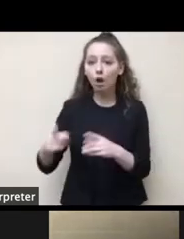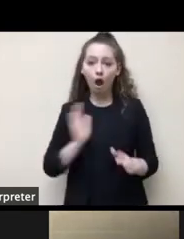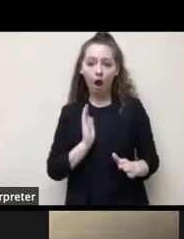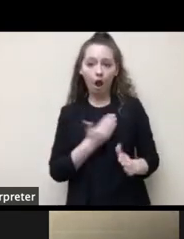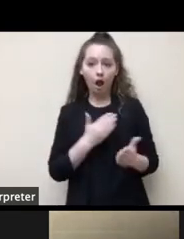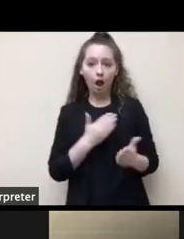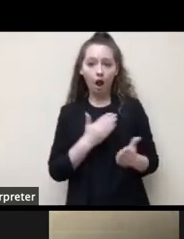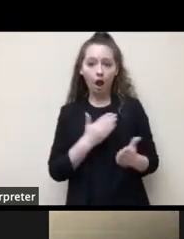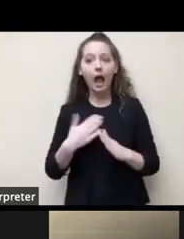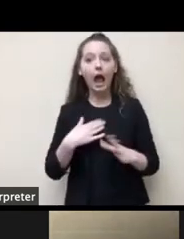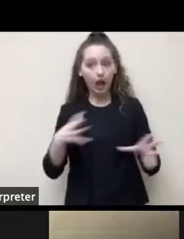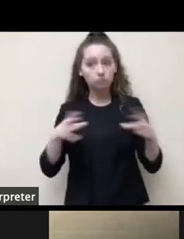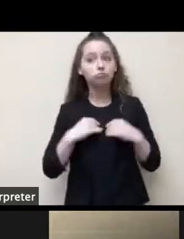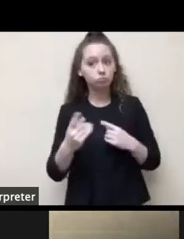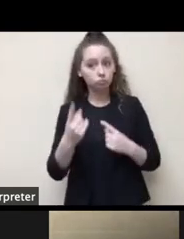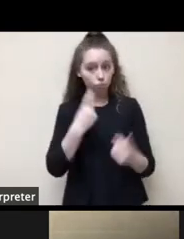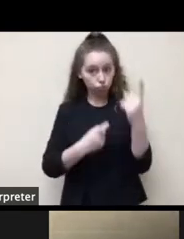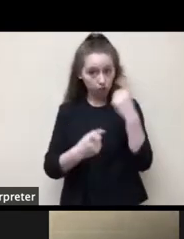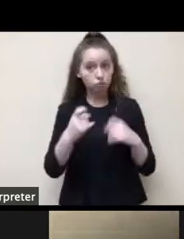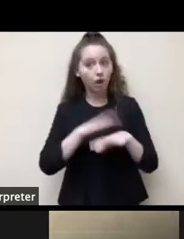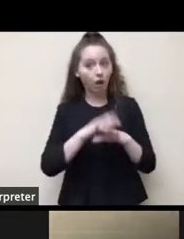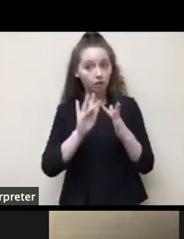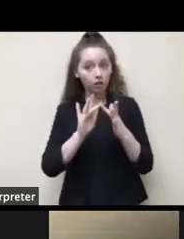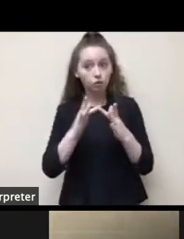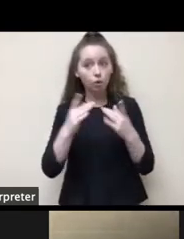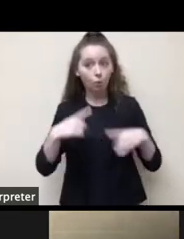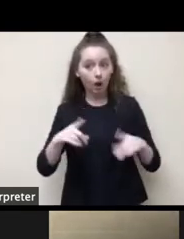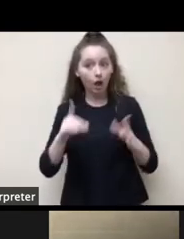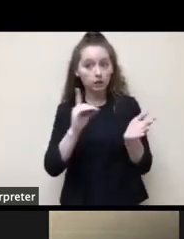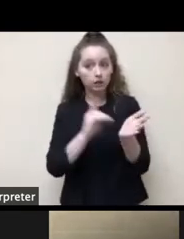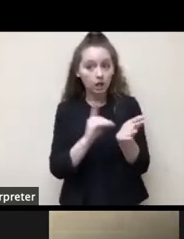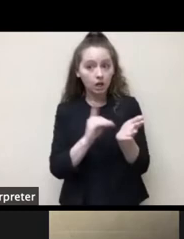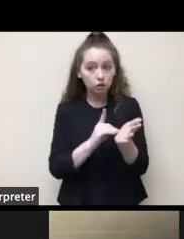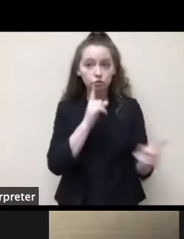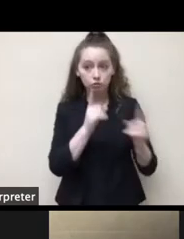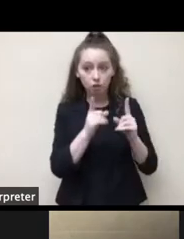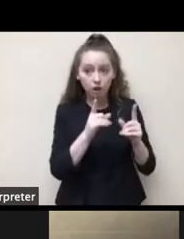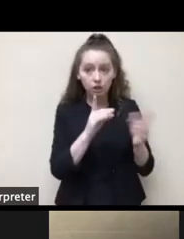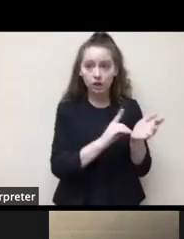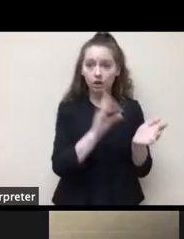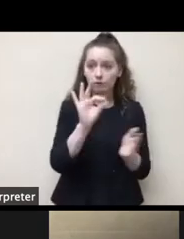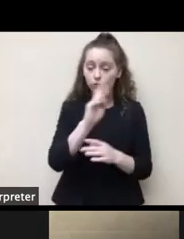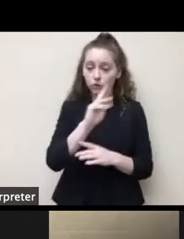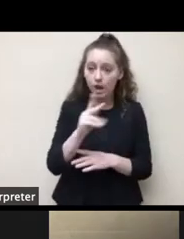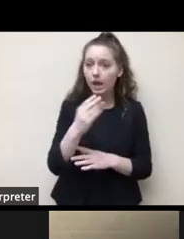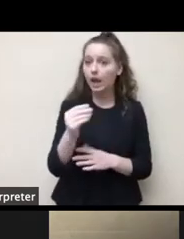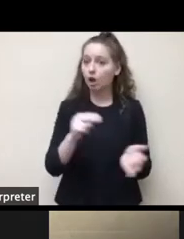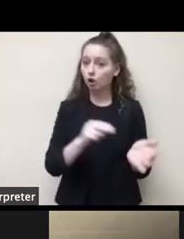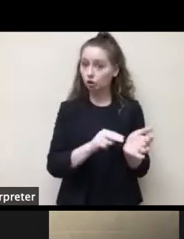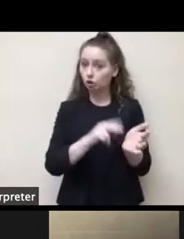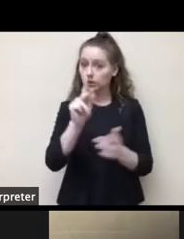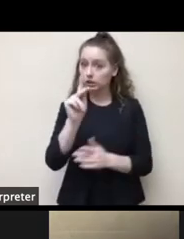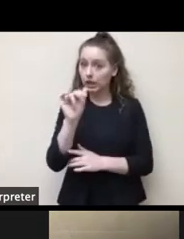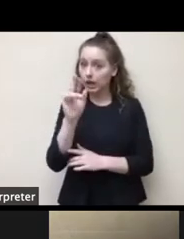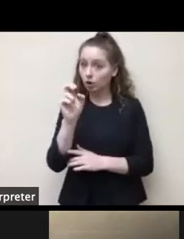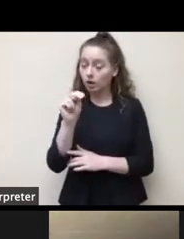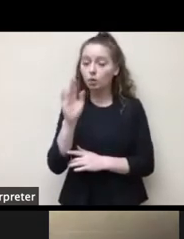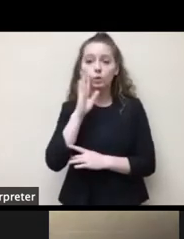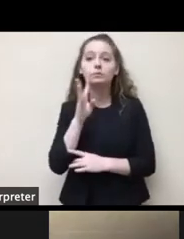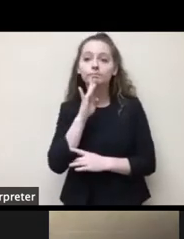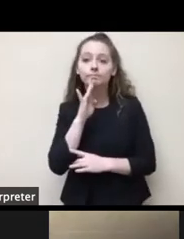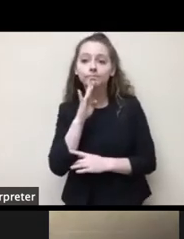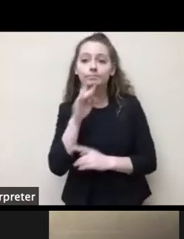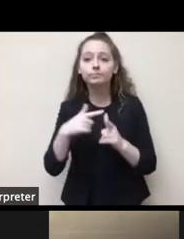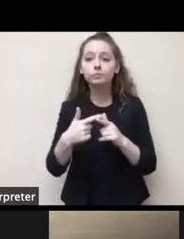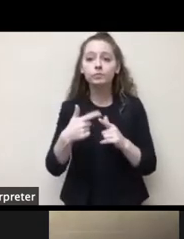the internet. So while the doctors are talking, Dr. Frank, and then Nurse Karen is going to speak, and then we're going to have some city officials speak.